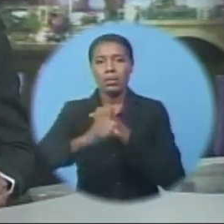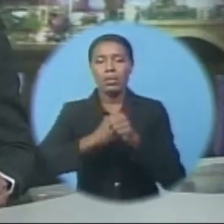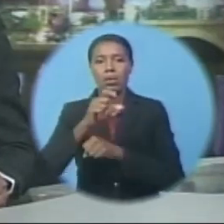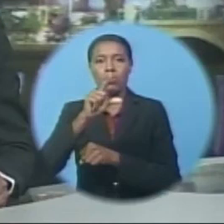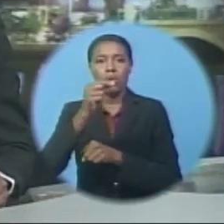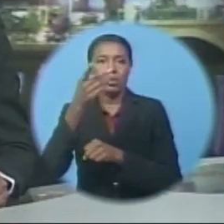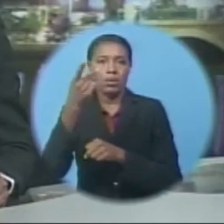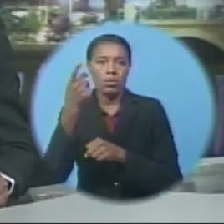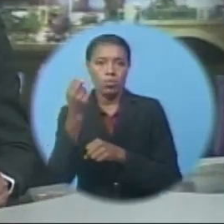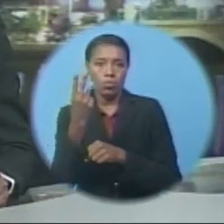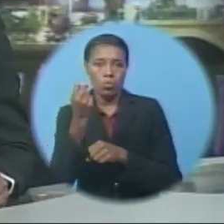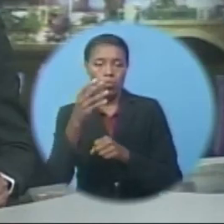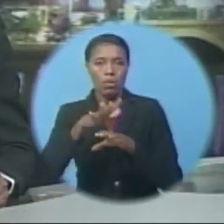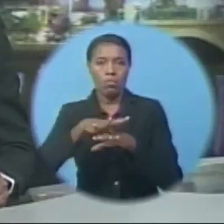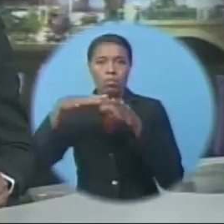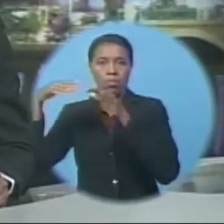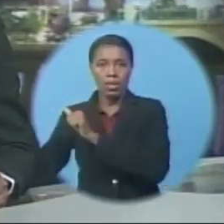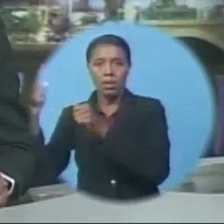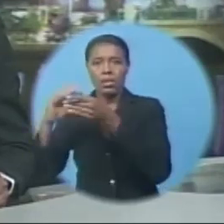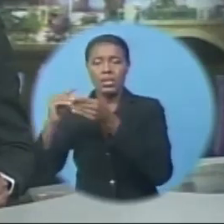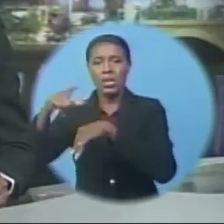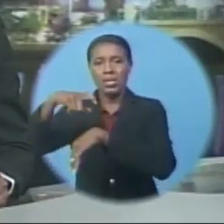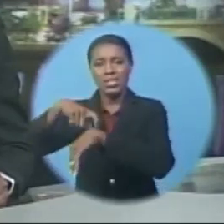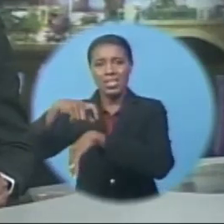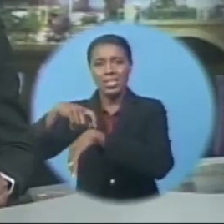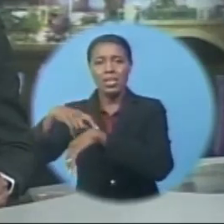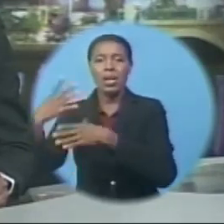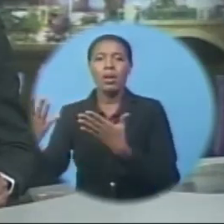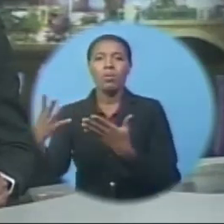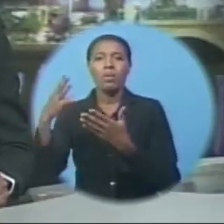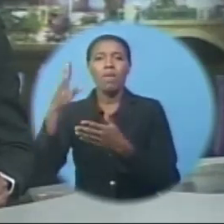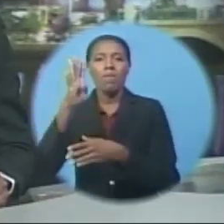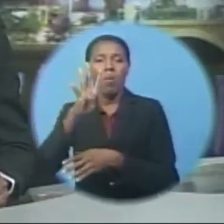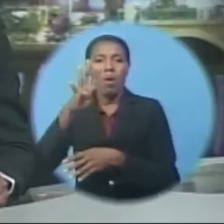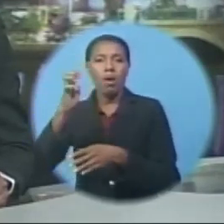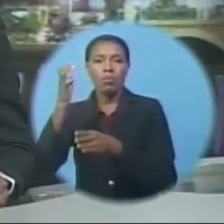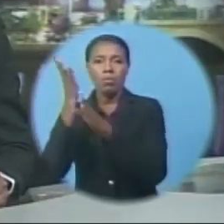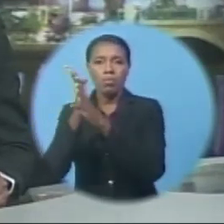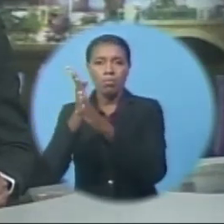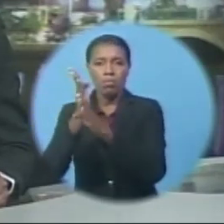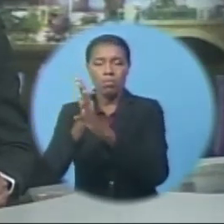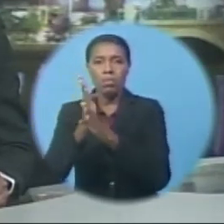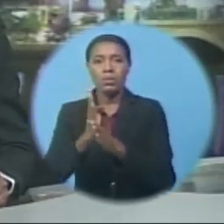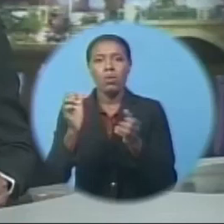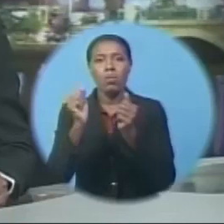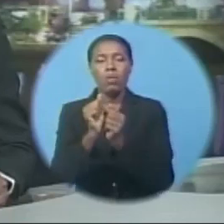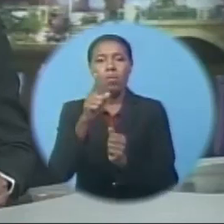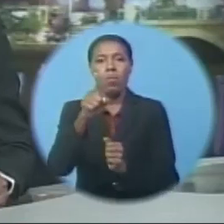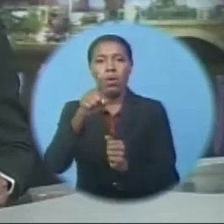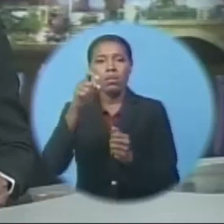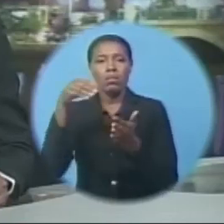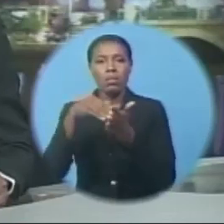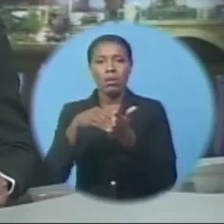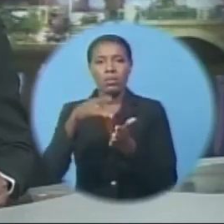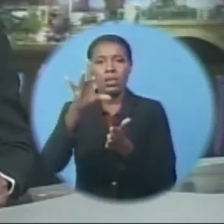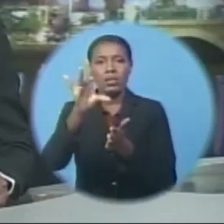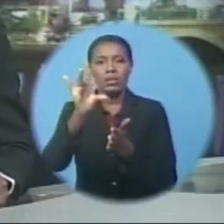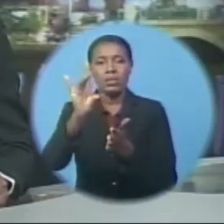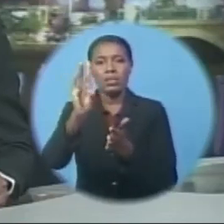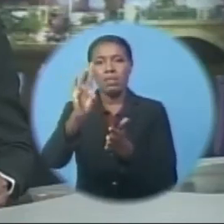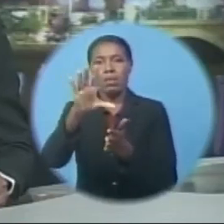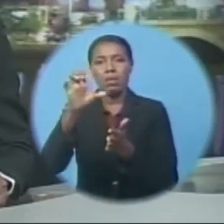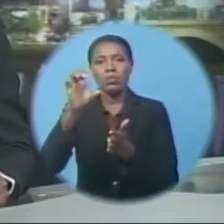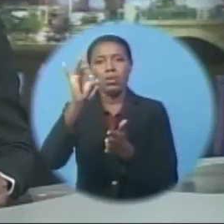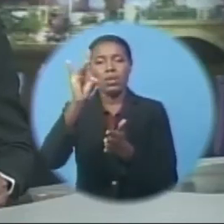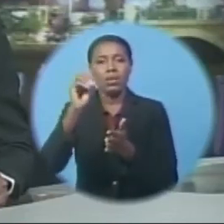that at the time of his departure, the company was operating 400 buses with 1,780 workers. The managing